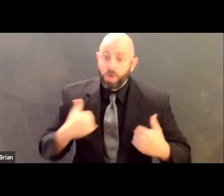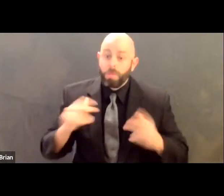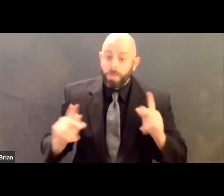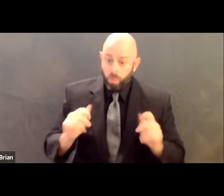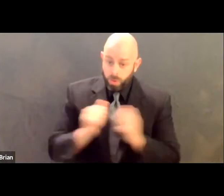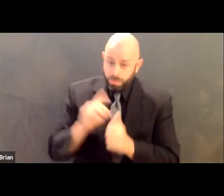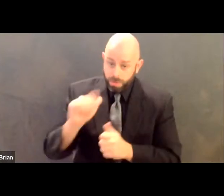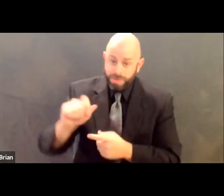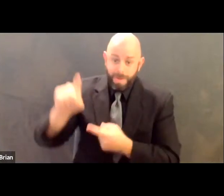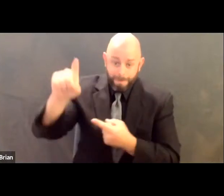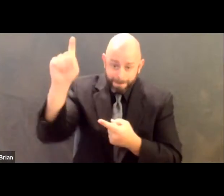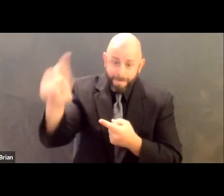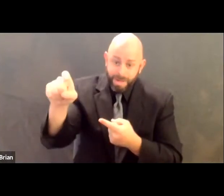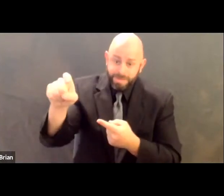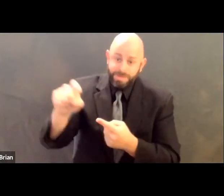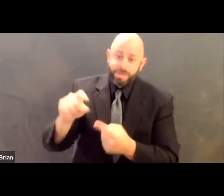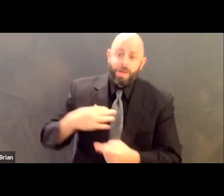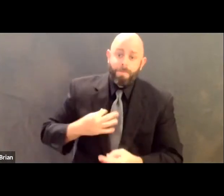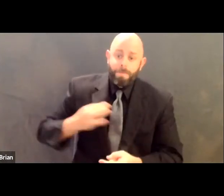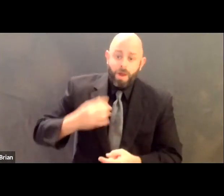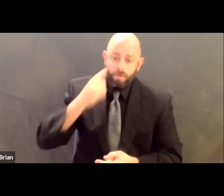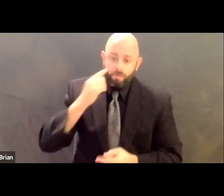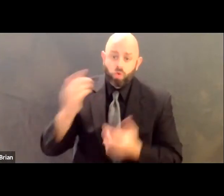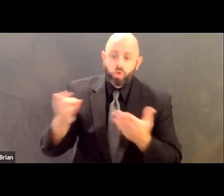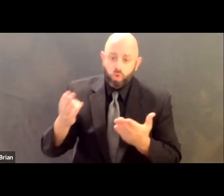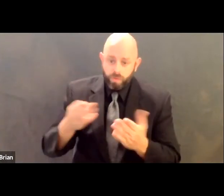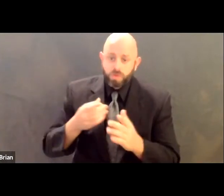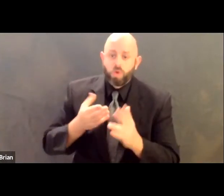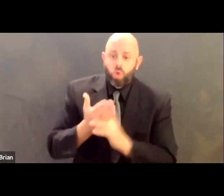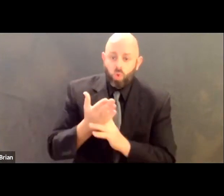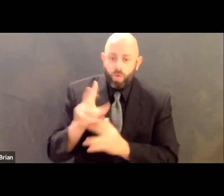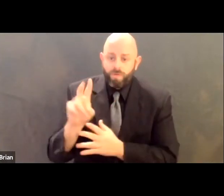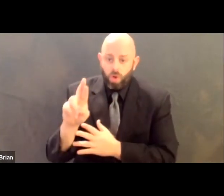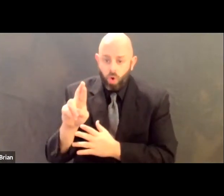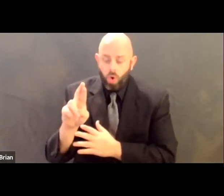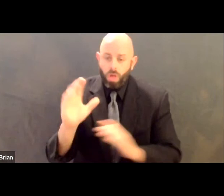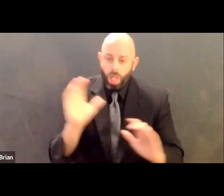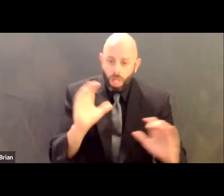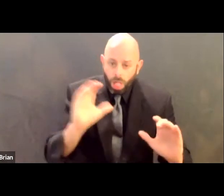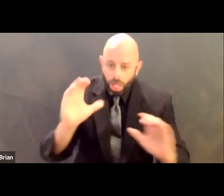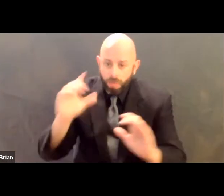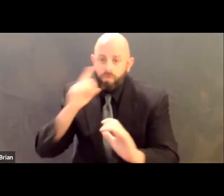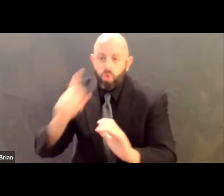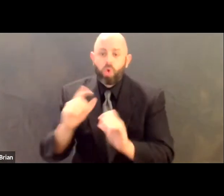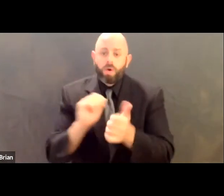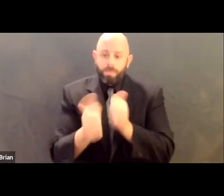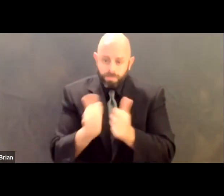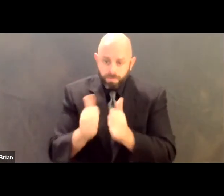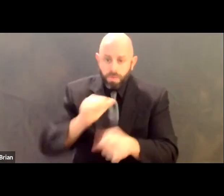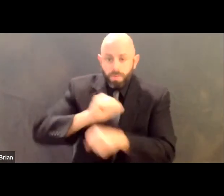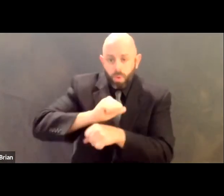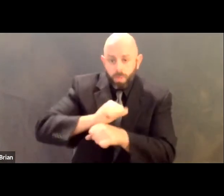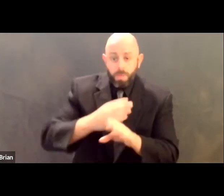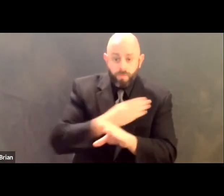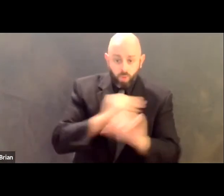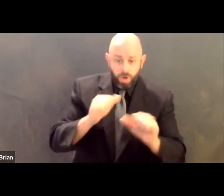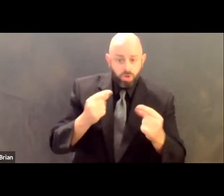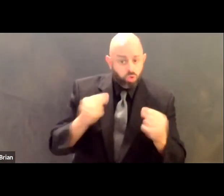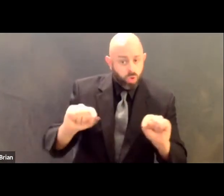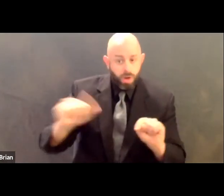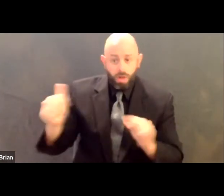for services from VR and explore competitive integrated employment before they can try another